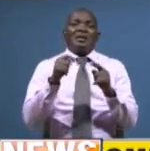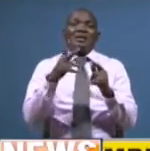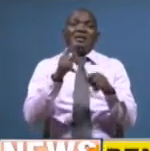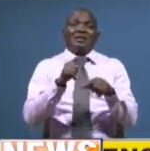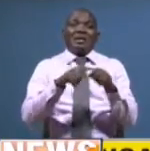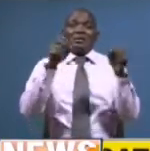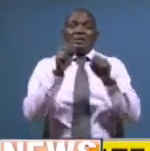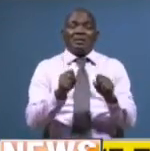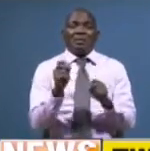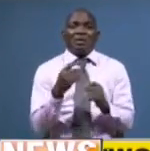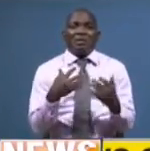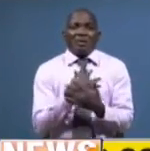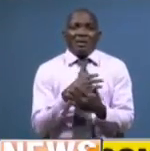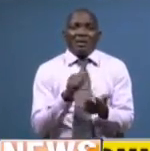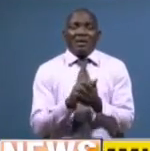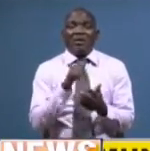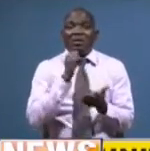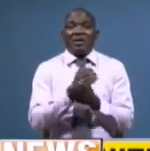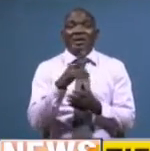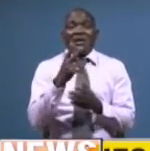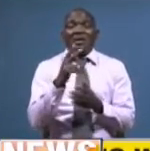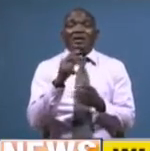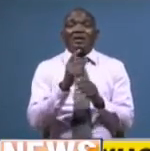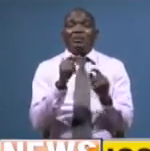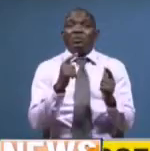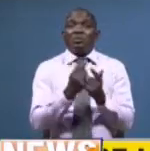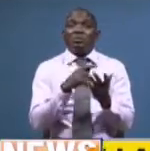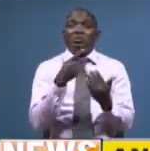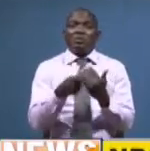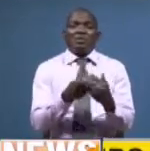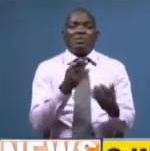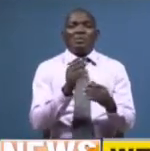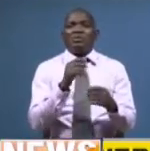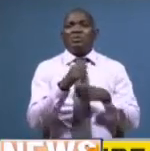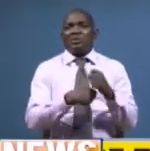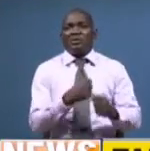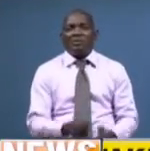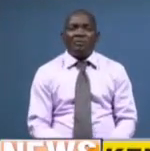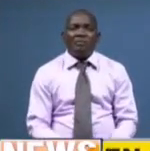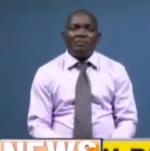and there are fears that the third trimester field program may be affected.